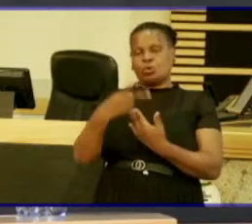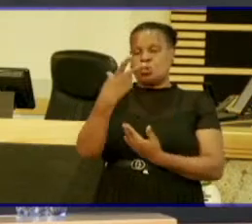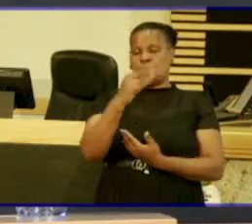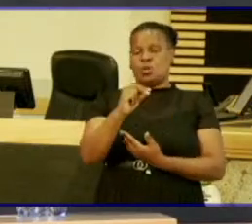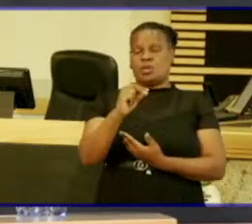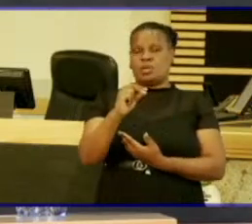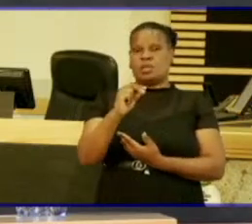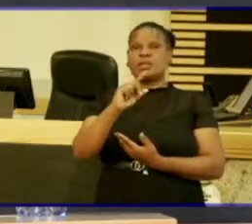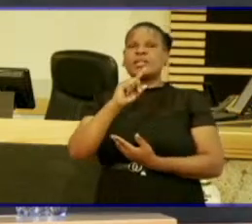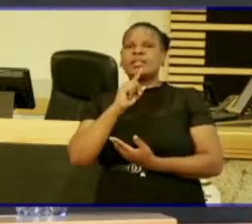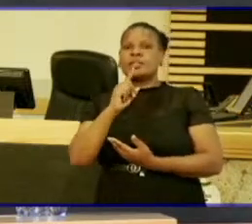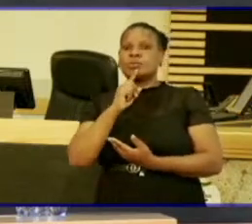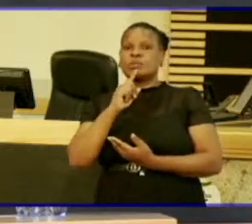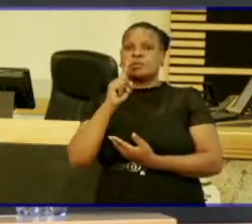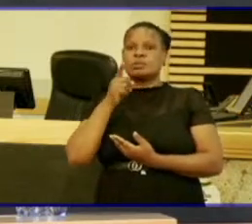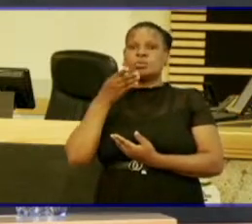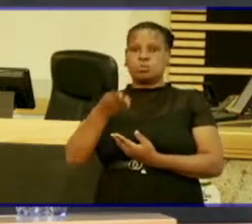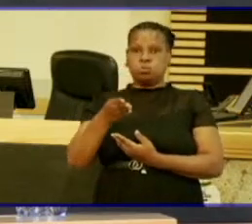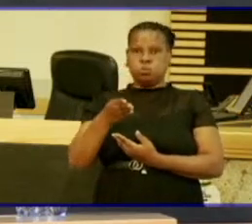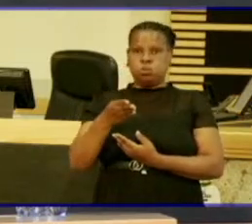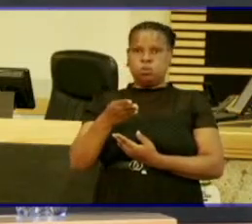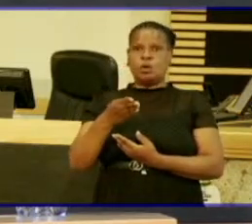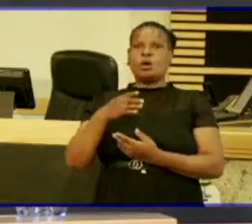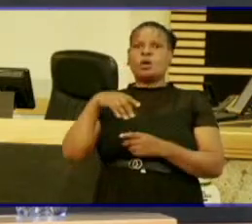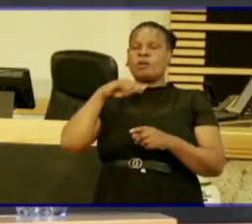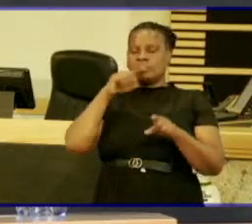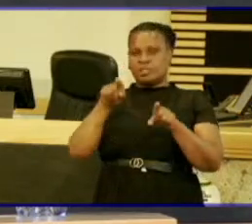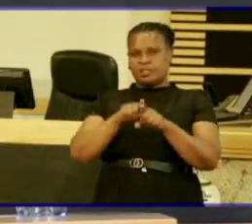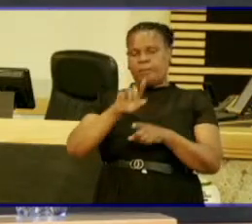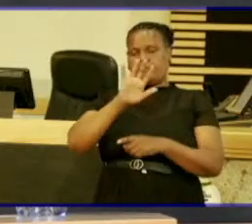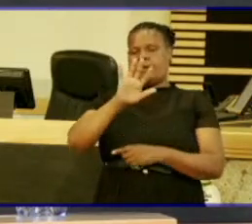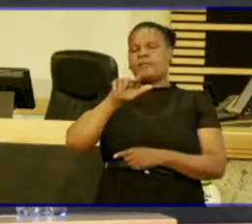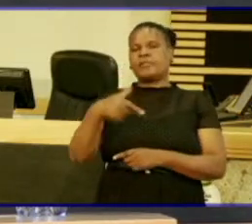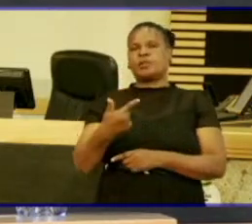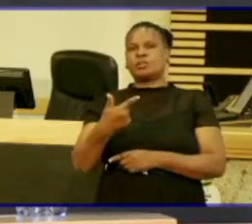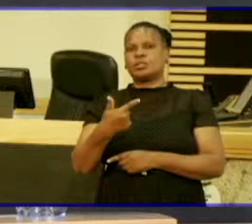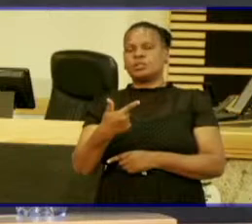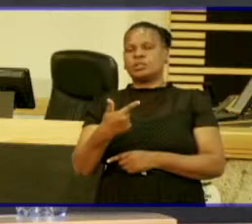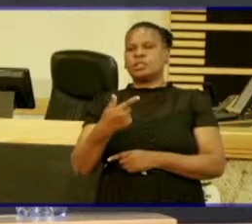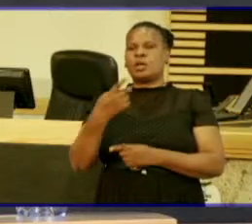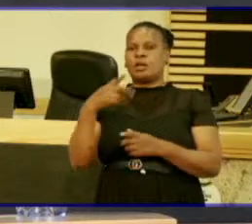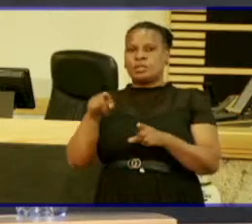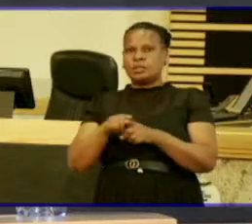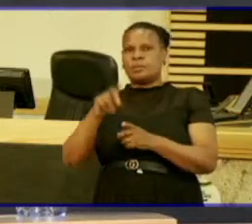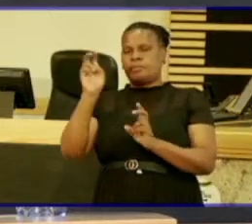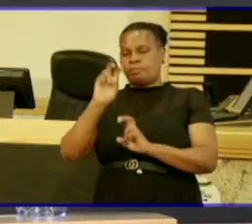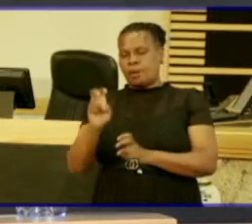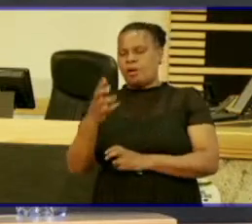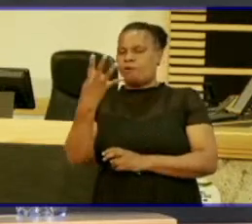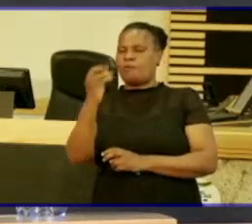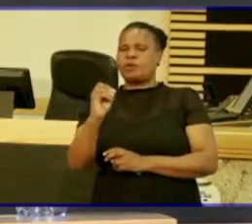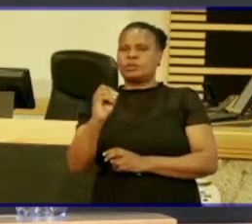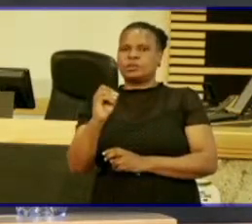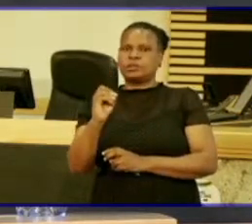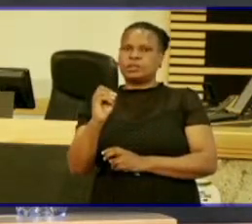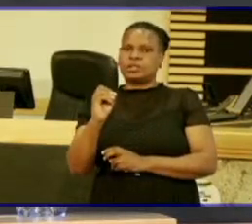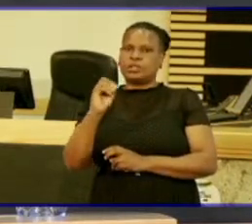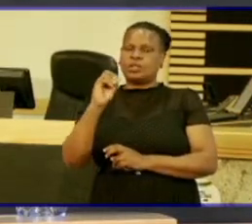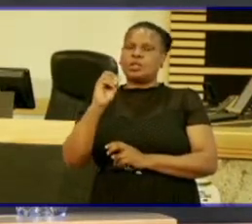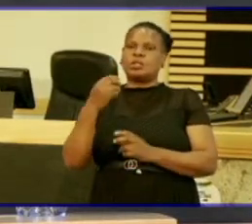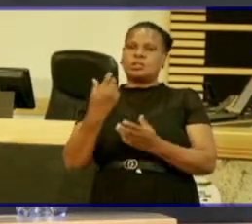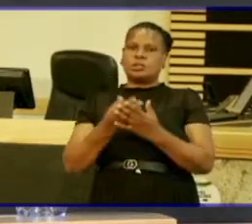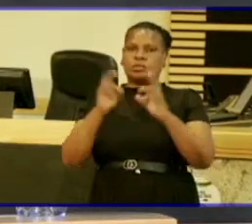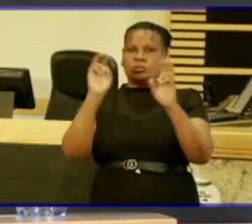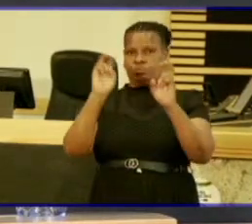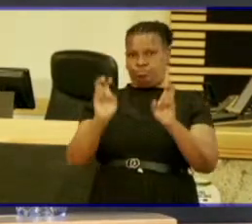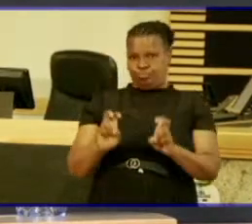20,400 affordable units and 5,040 social units. All the rights are in place for this development,